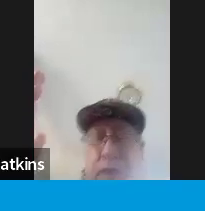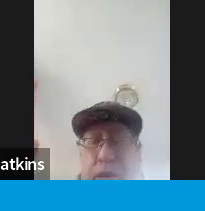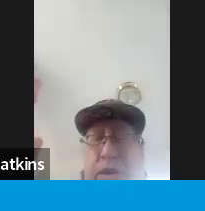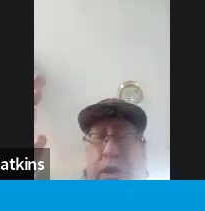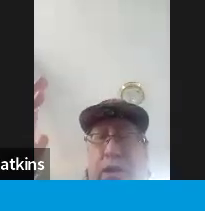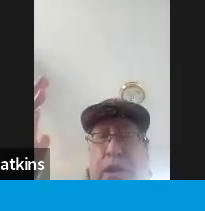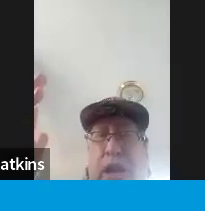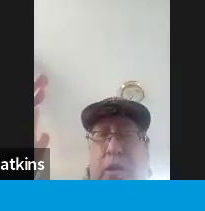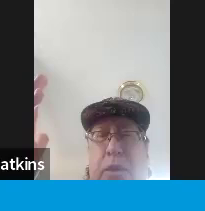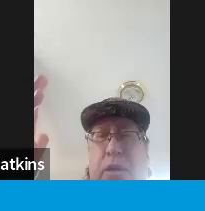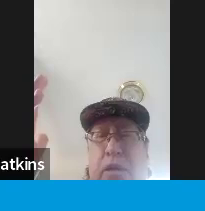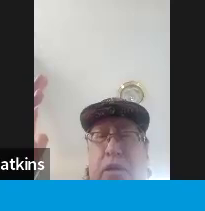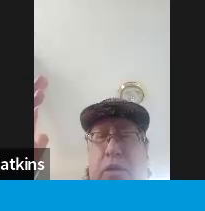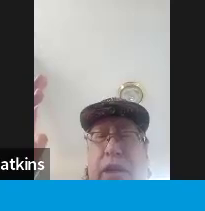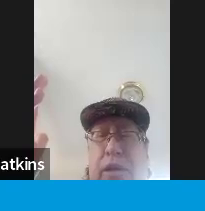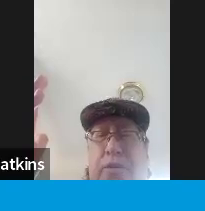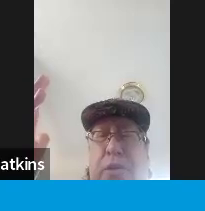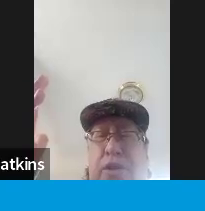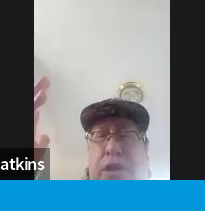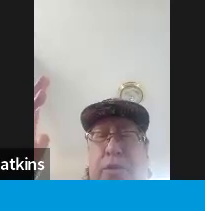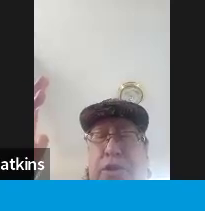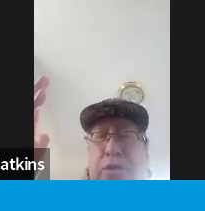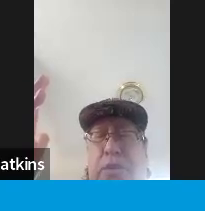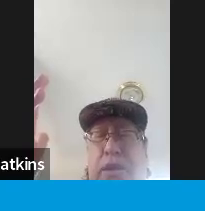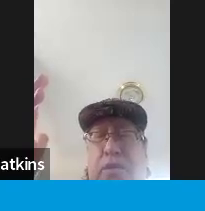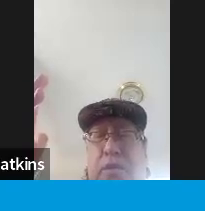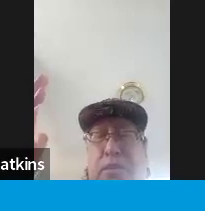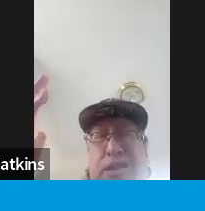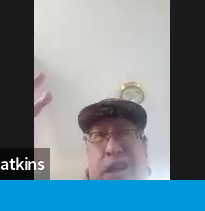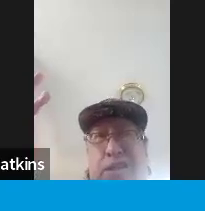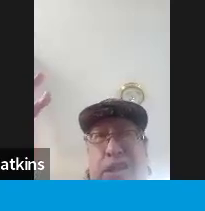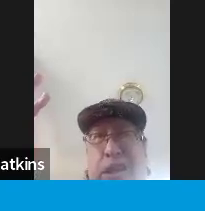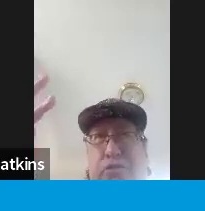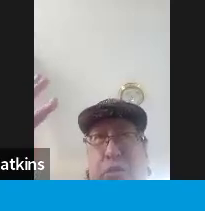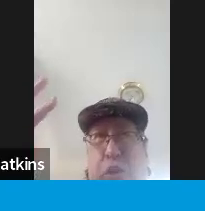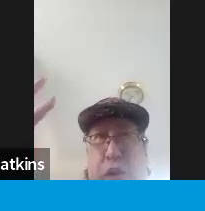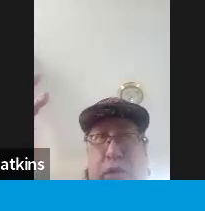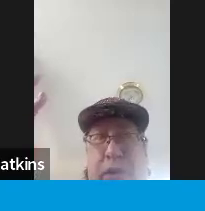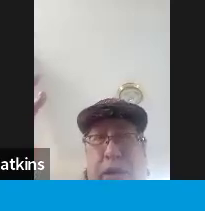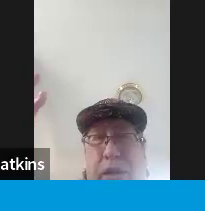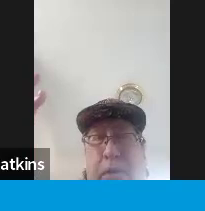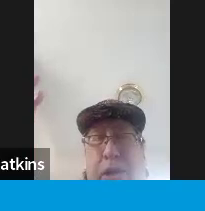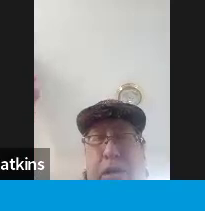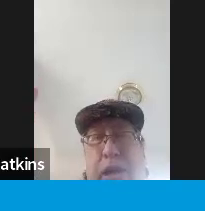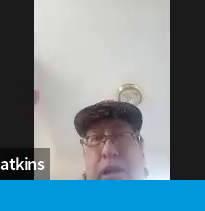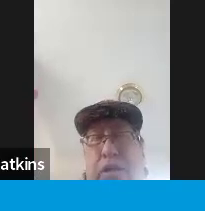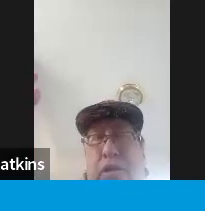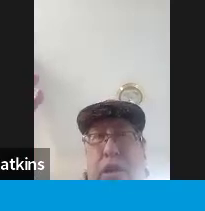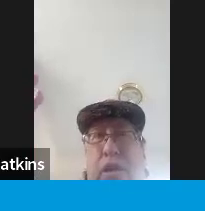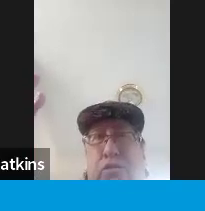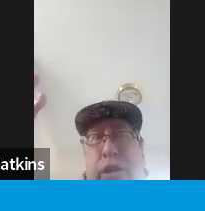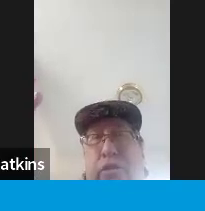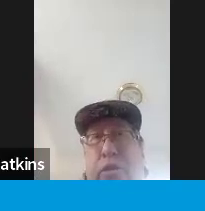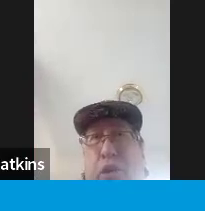that. So I think that would be a good way to get information out too. Besides a report, I mean, I'm less likely